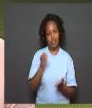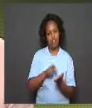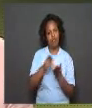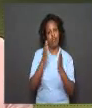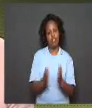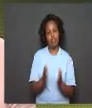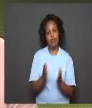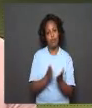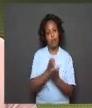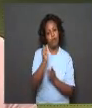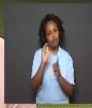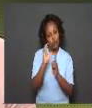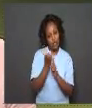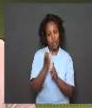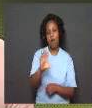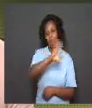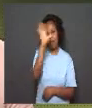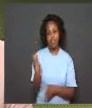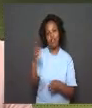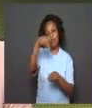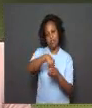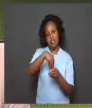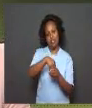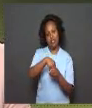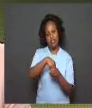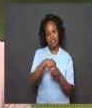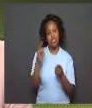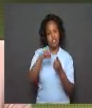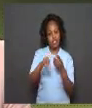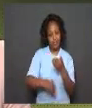rights situation in Africa.